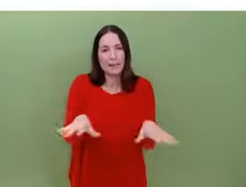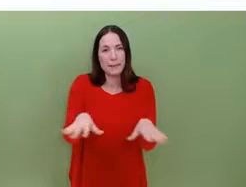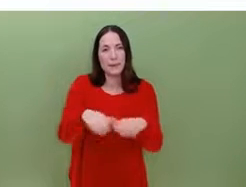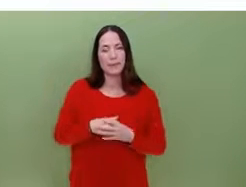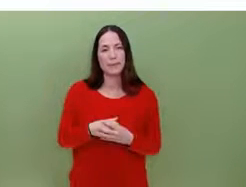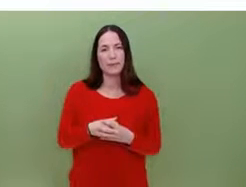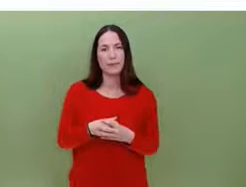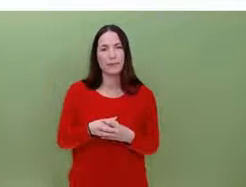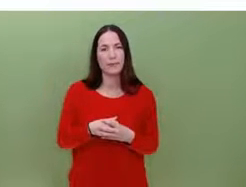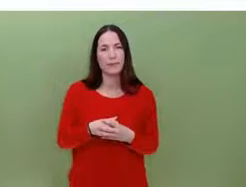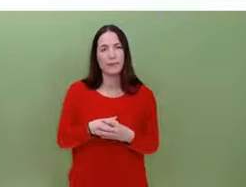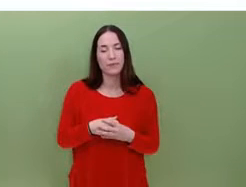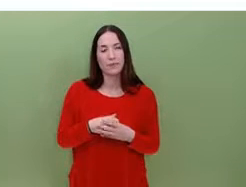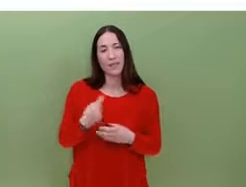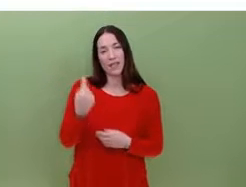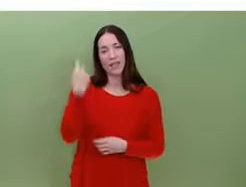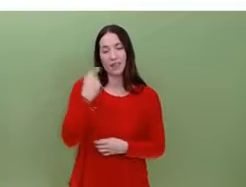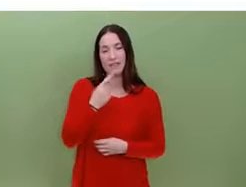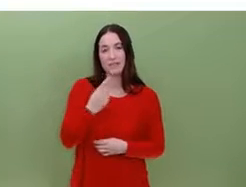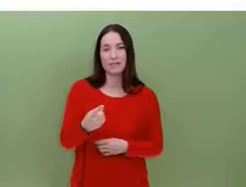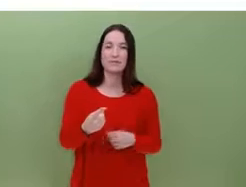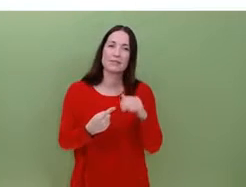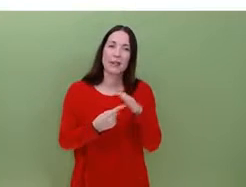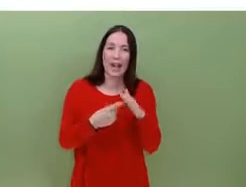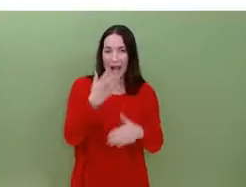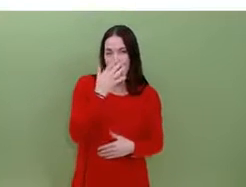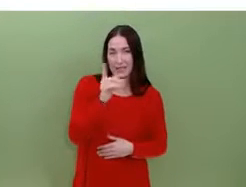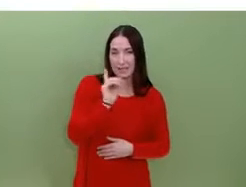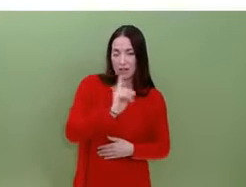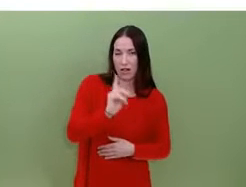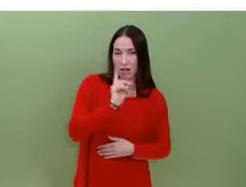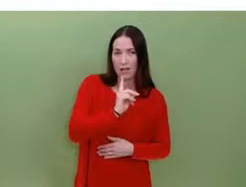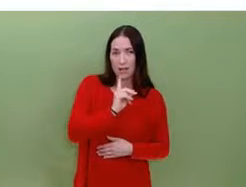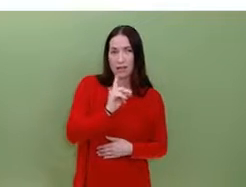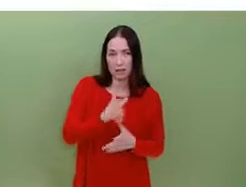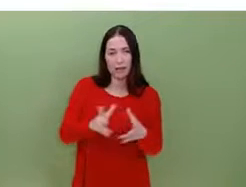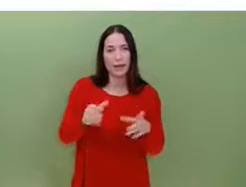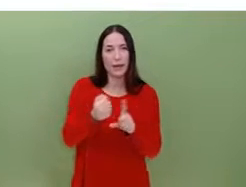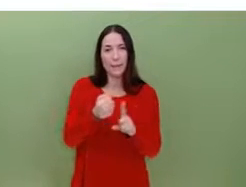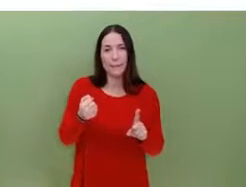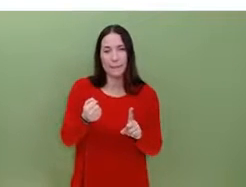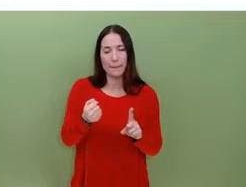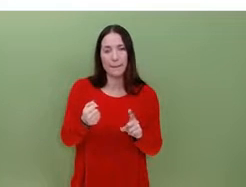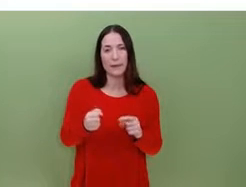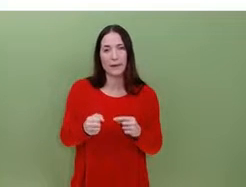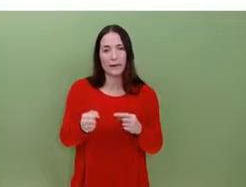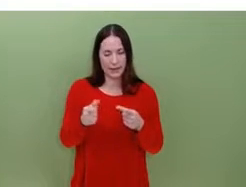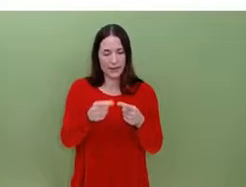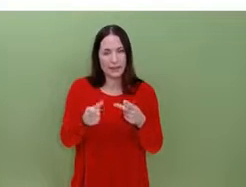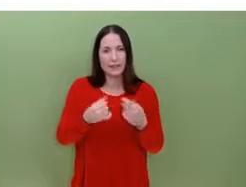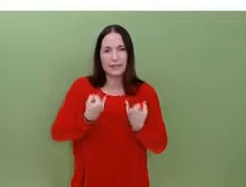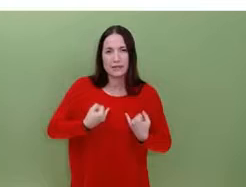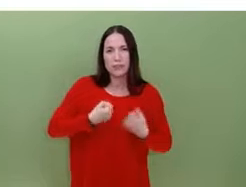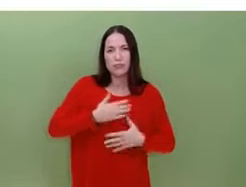would be on adolescent girls, significant symptomatic distress as well as functioning